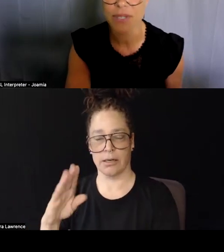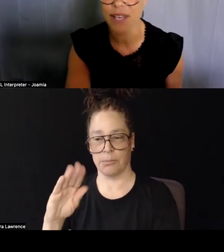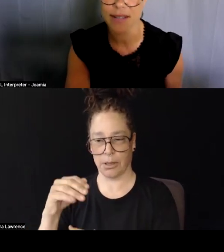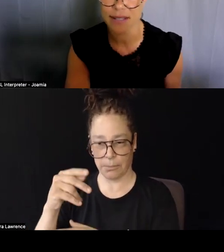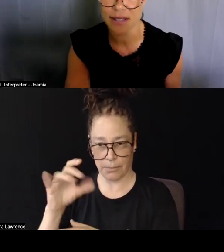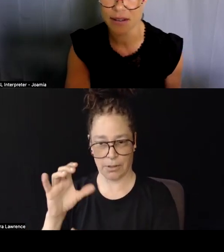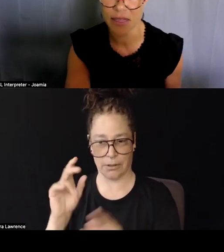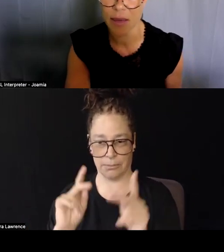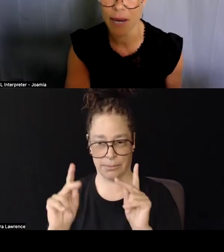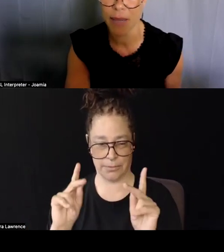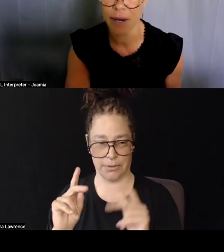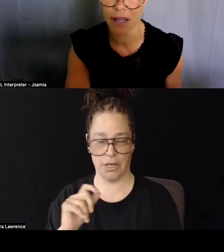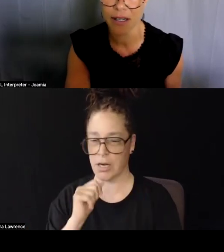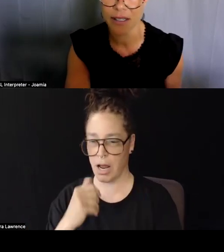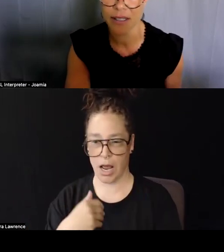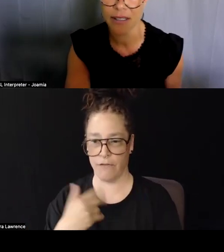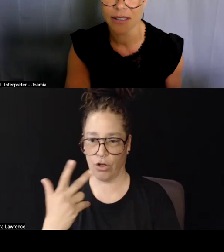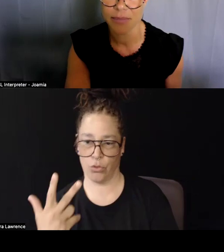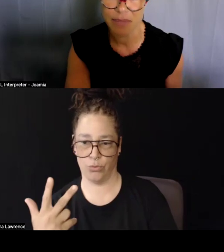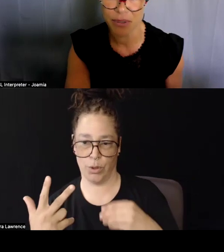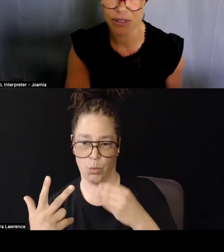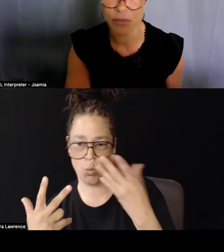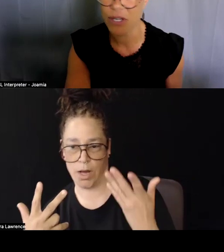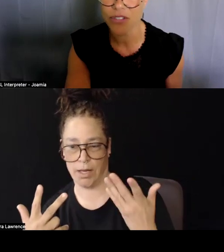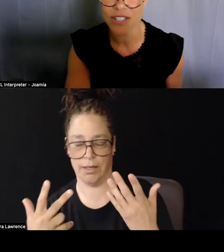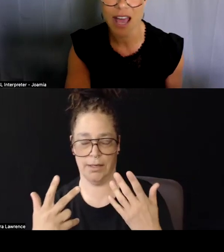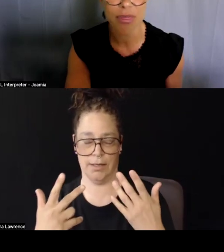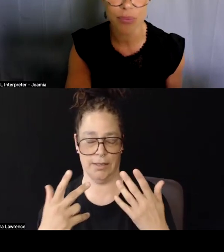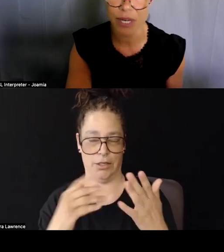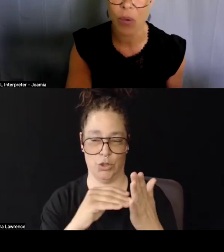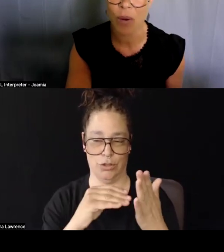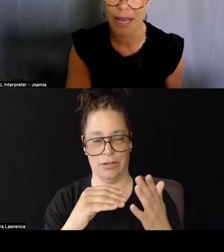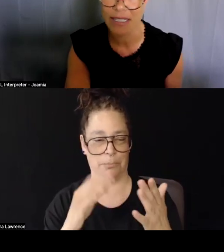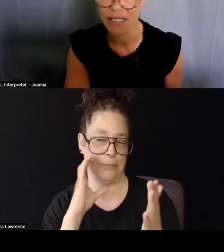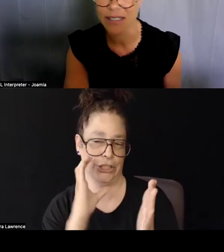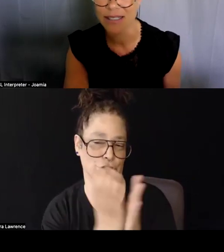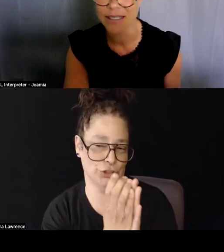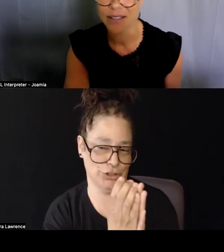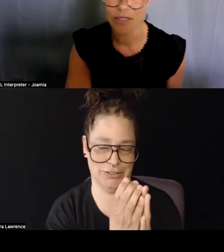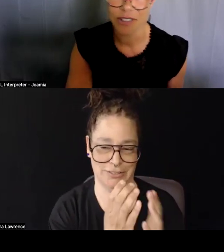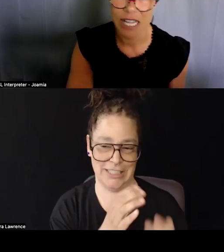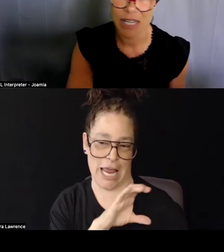it represents the BIPOC people? We don't just have 3 white